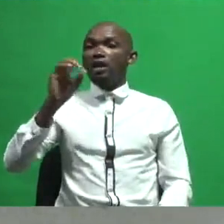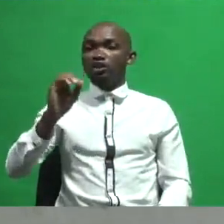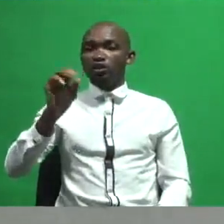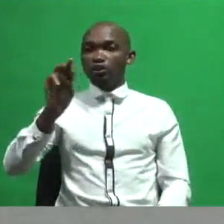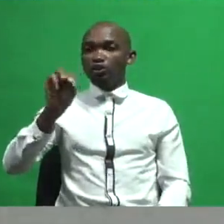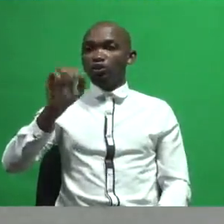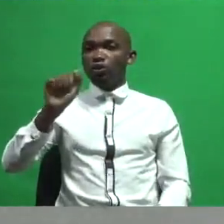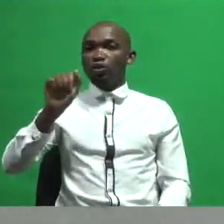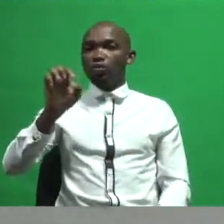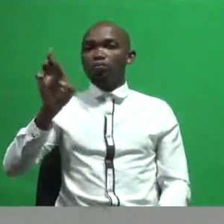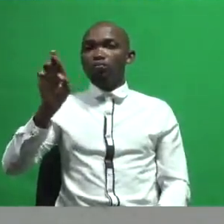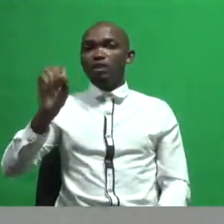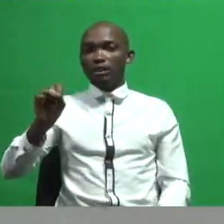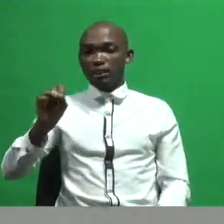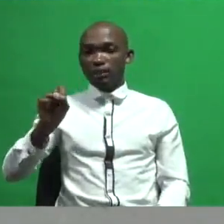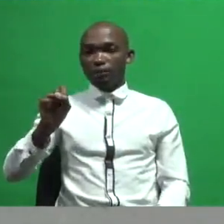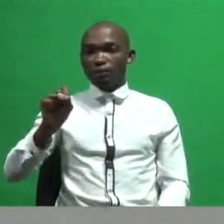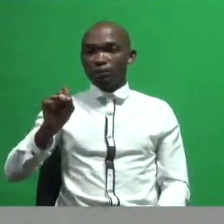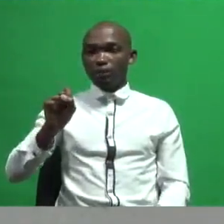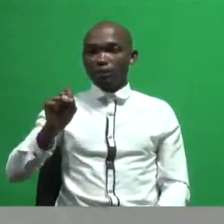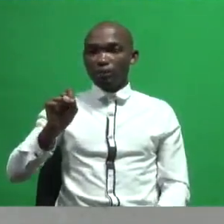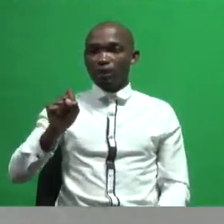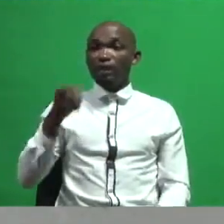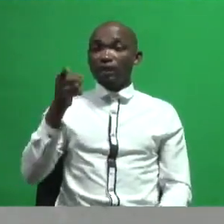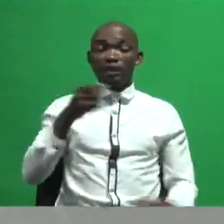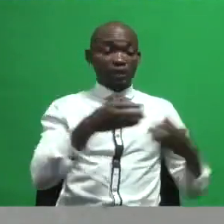say that these